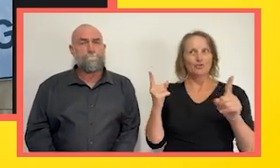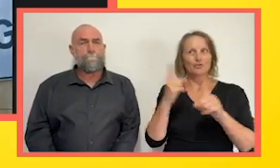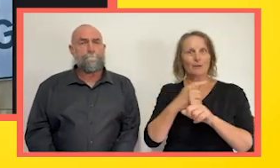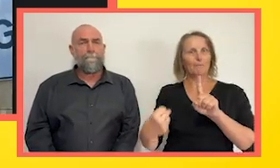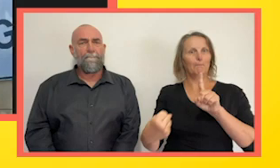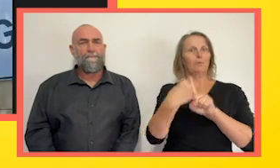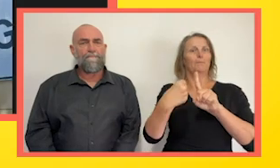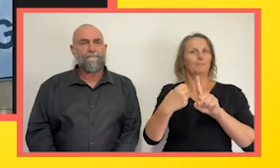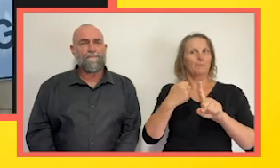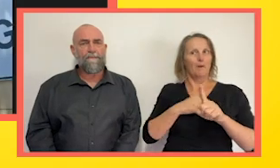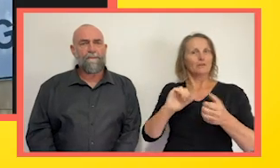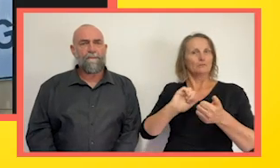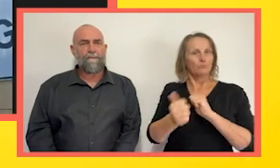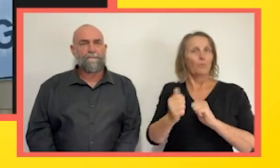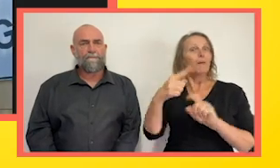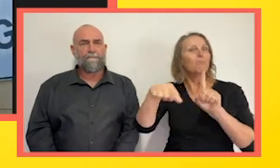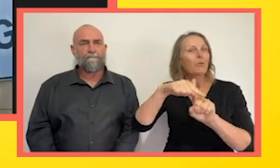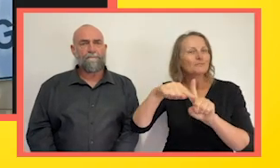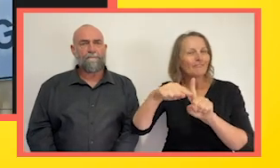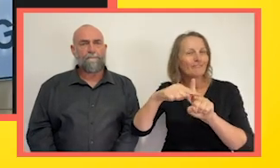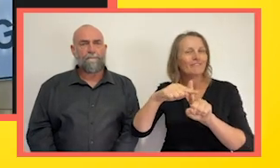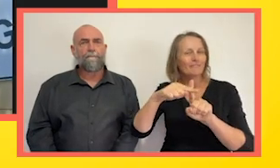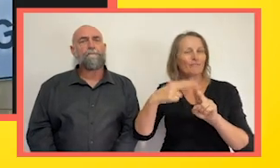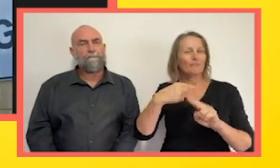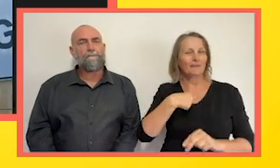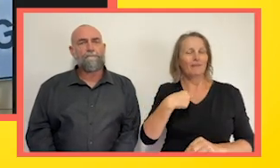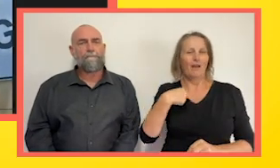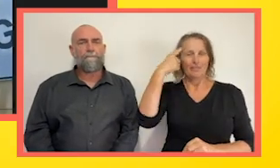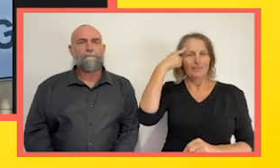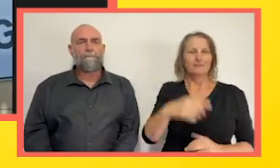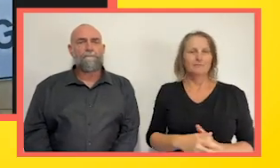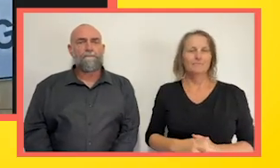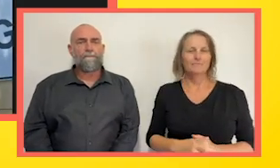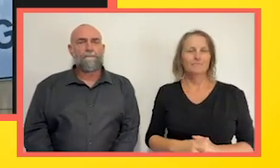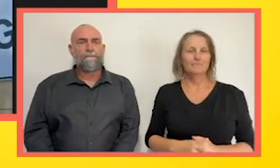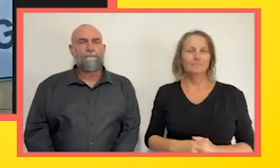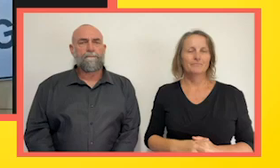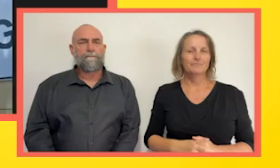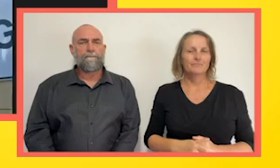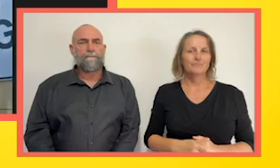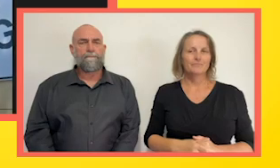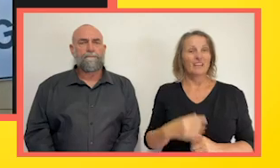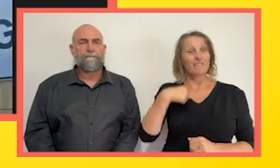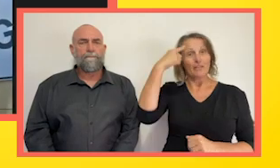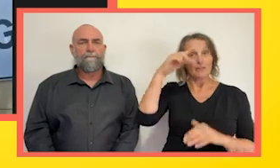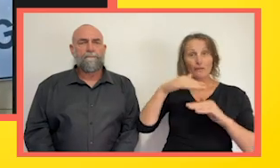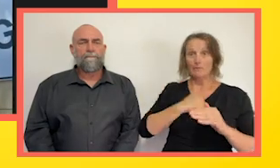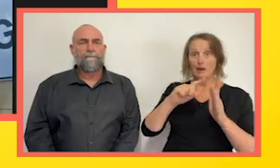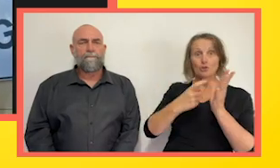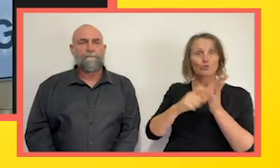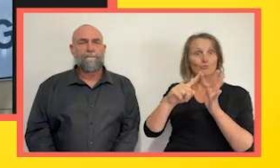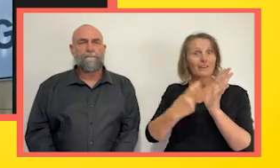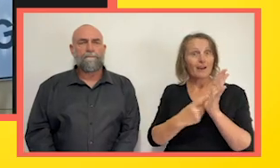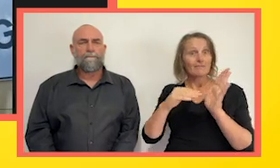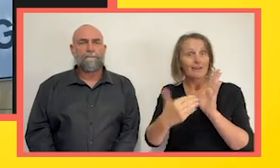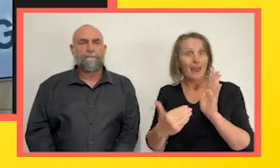it's been a positive influence for me. I think based on really where I'm at with my career, I really feel like